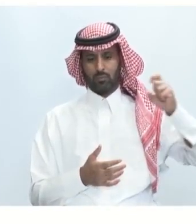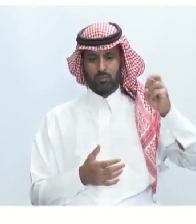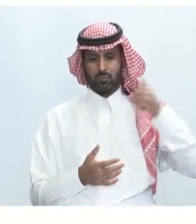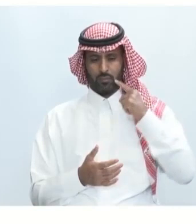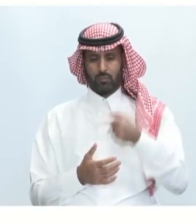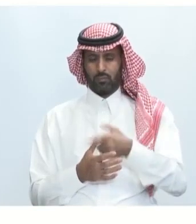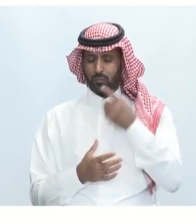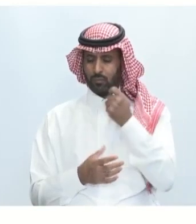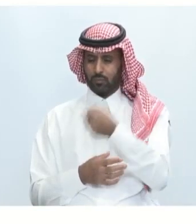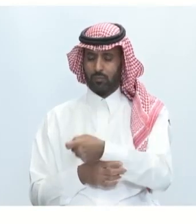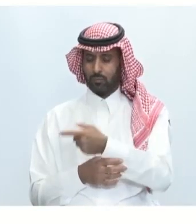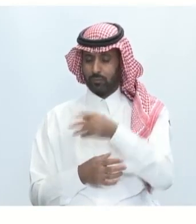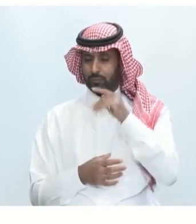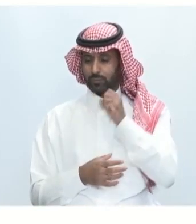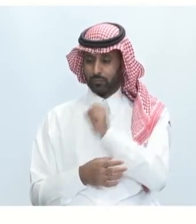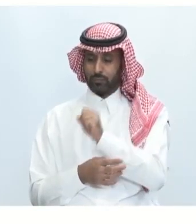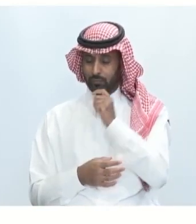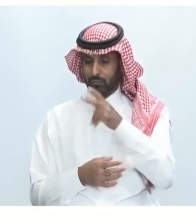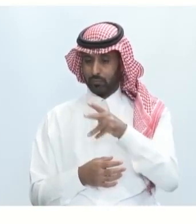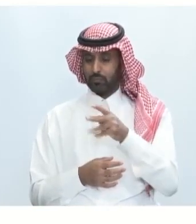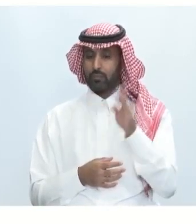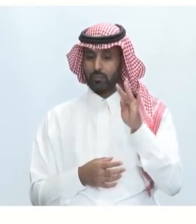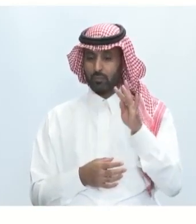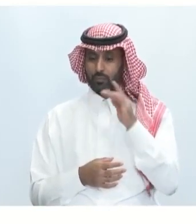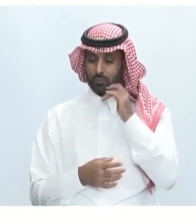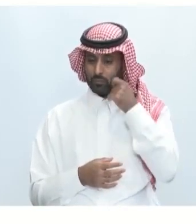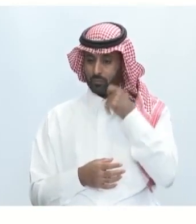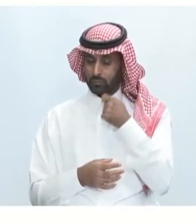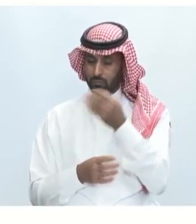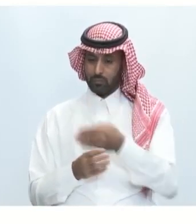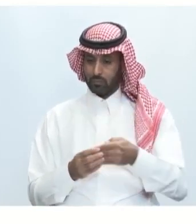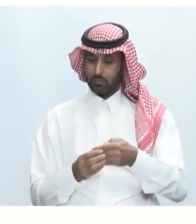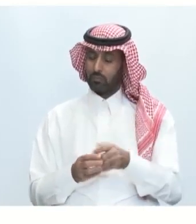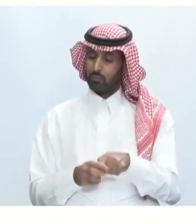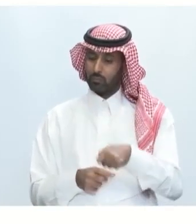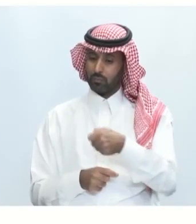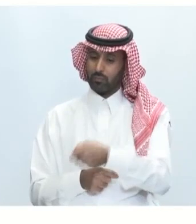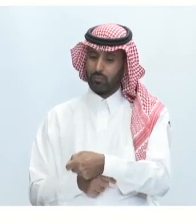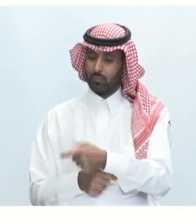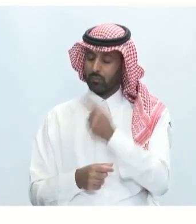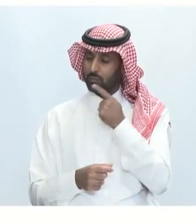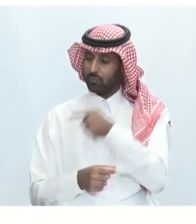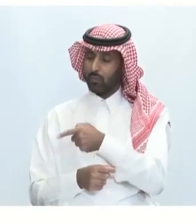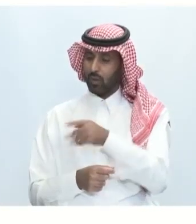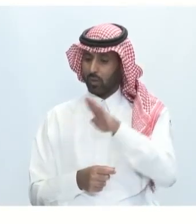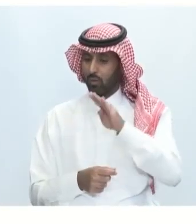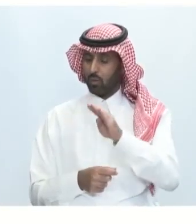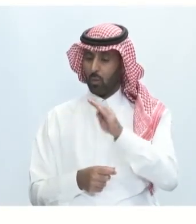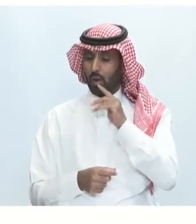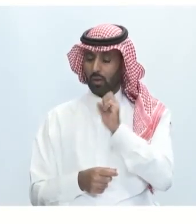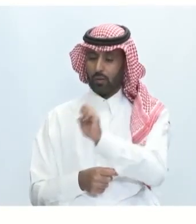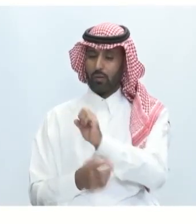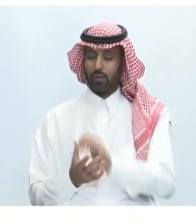to his wife. To his wife. So the wallet here is the direct and his wife is the indirect